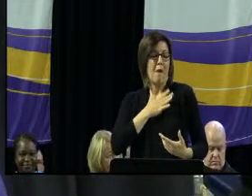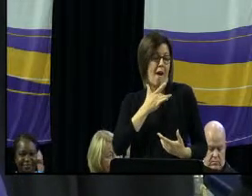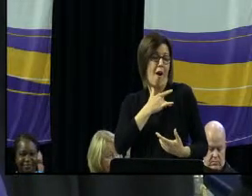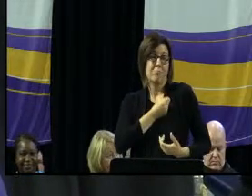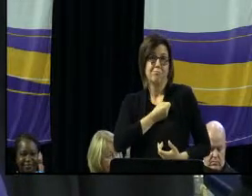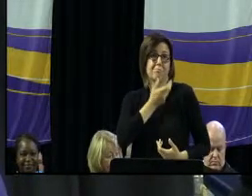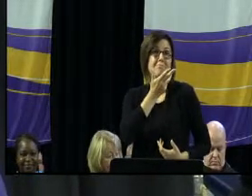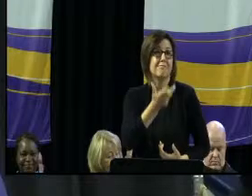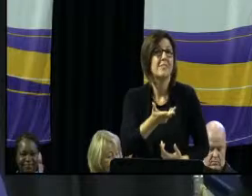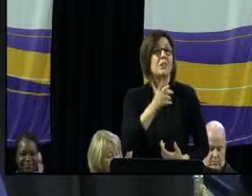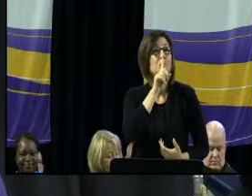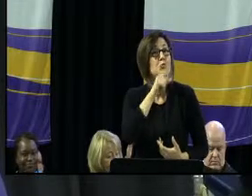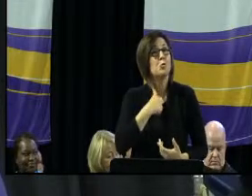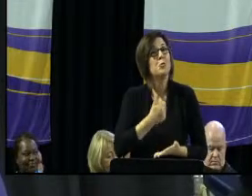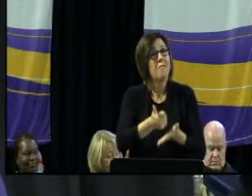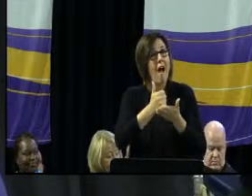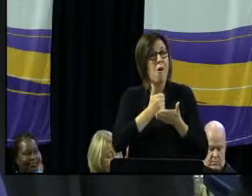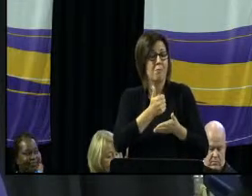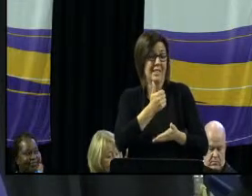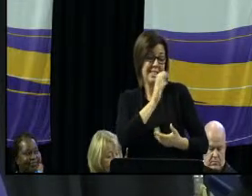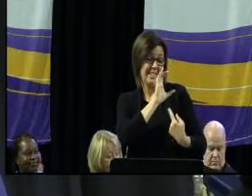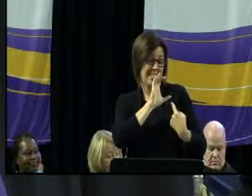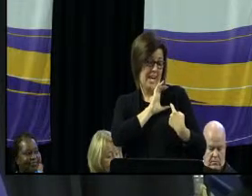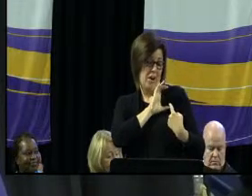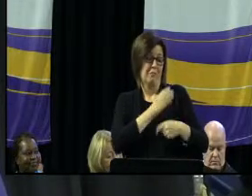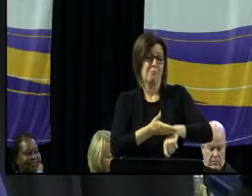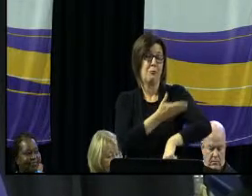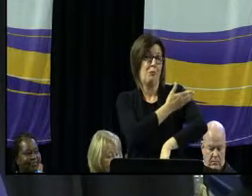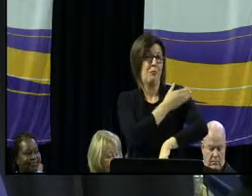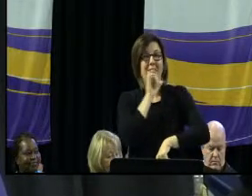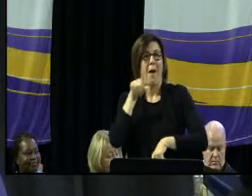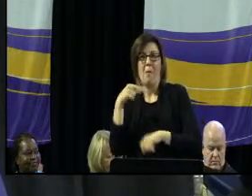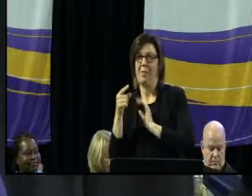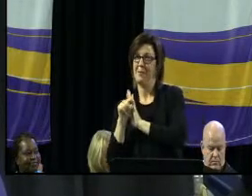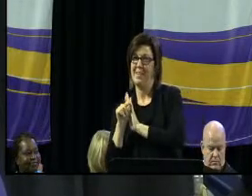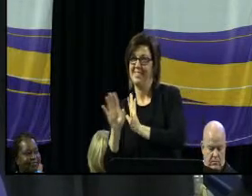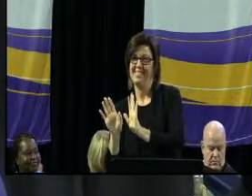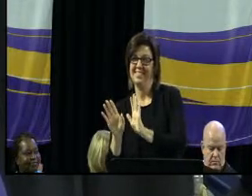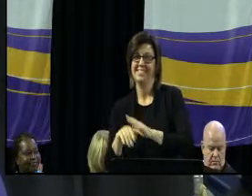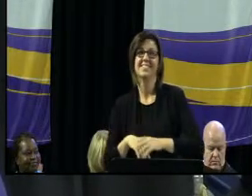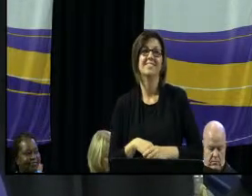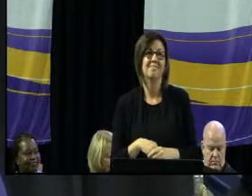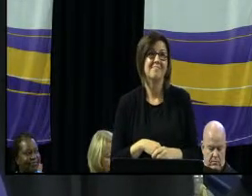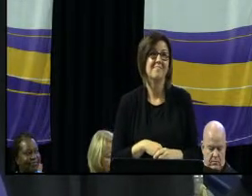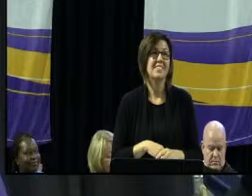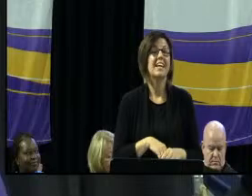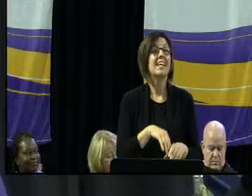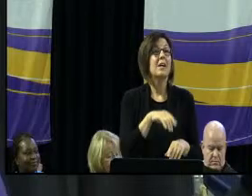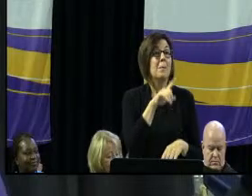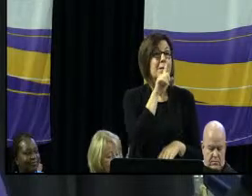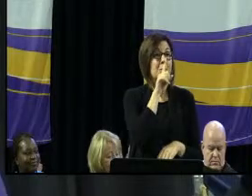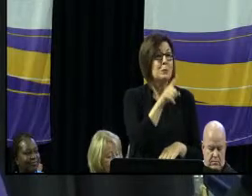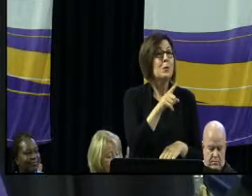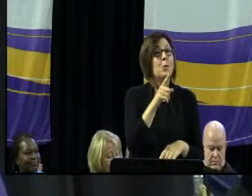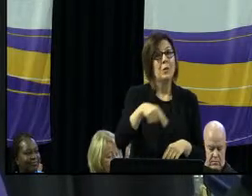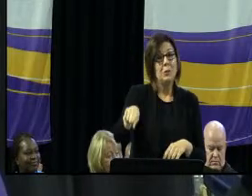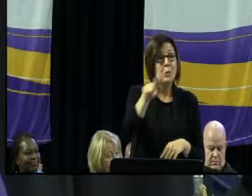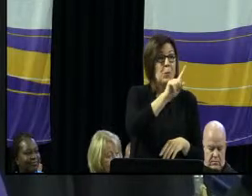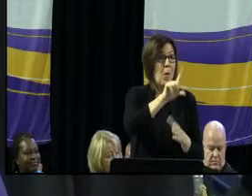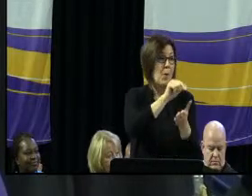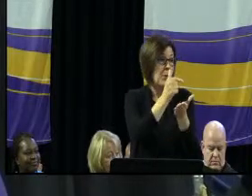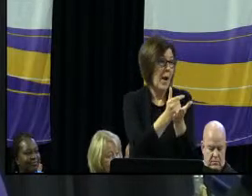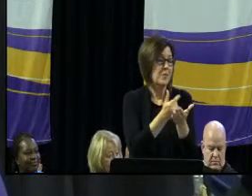our character than you have for our grades. Nonetheless, it's the graduates to whom we owe the greatest applause.